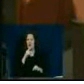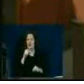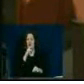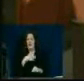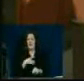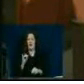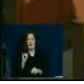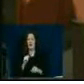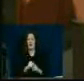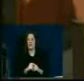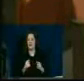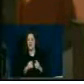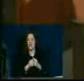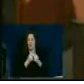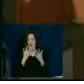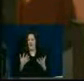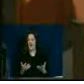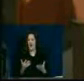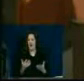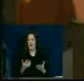it without